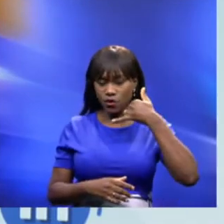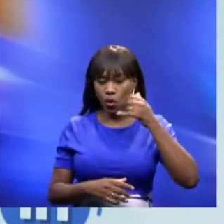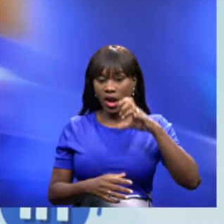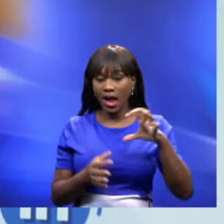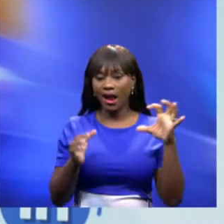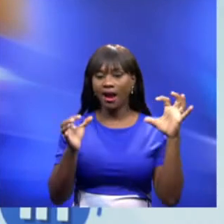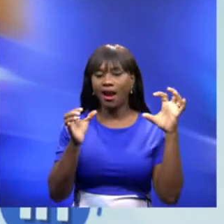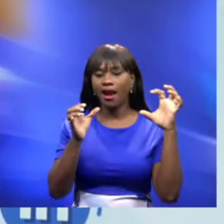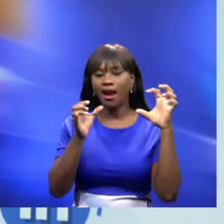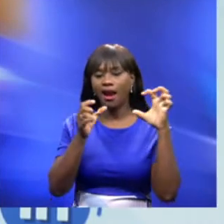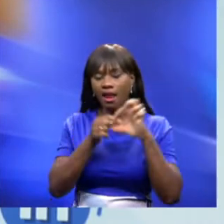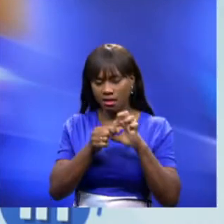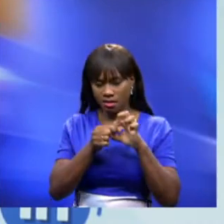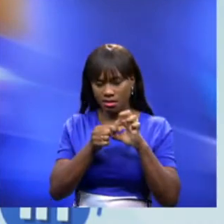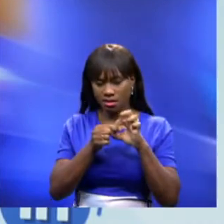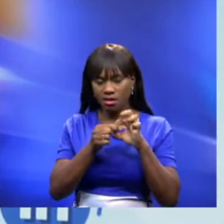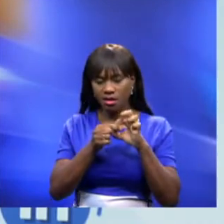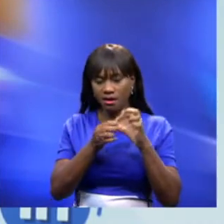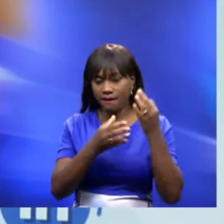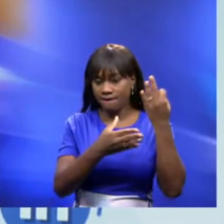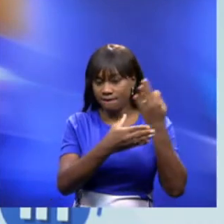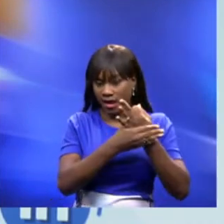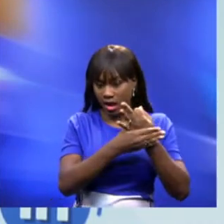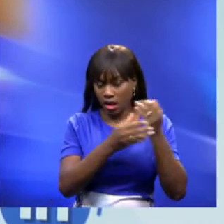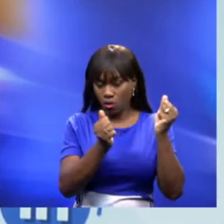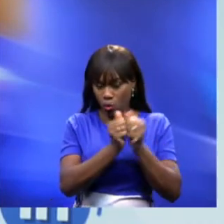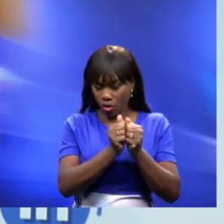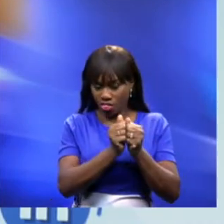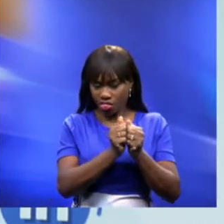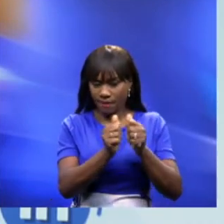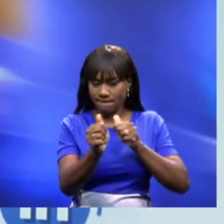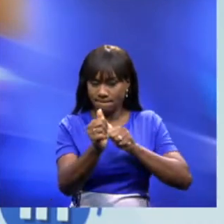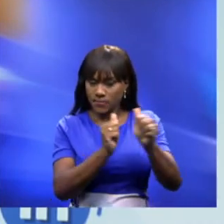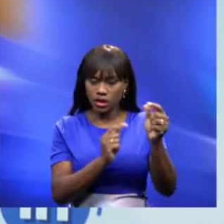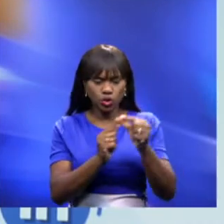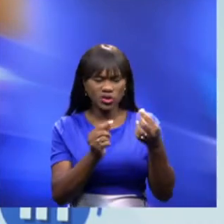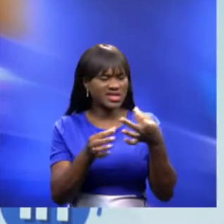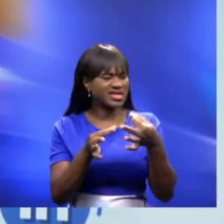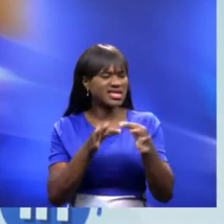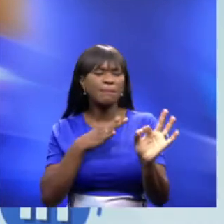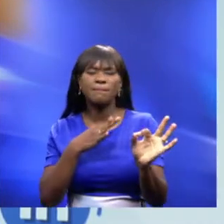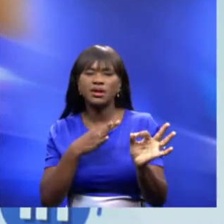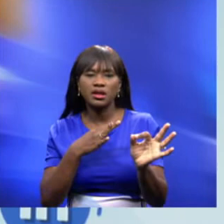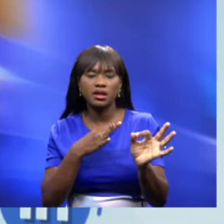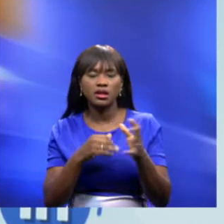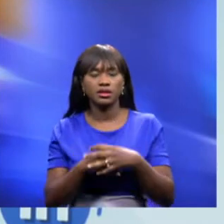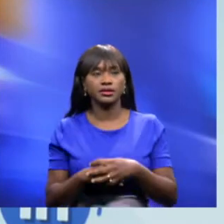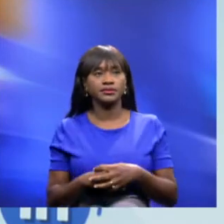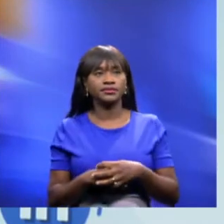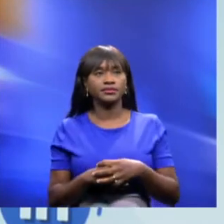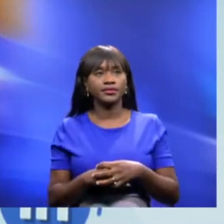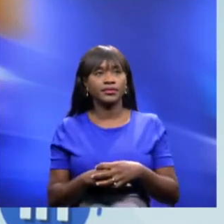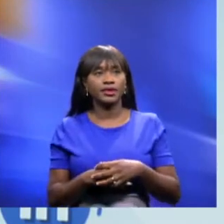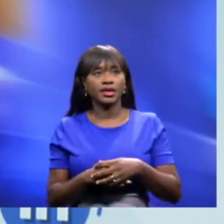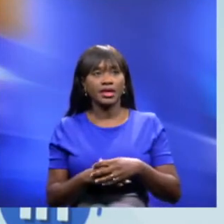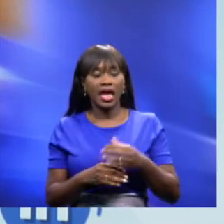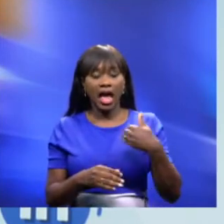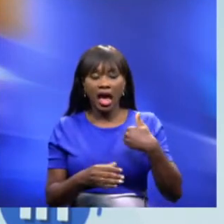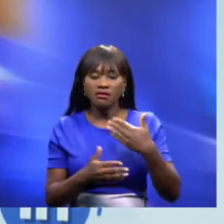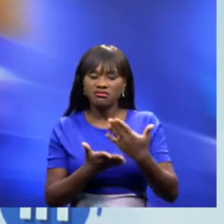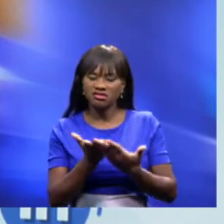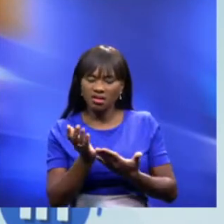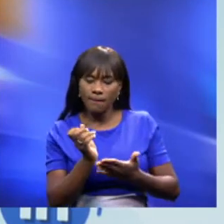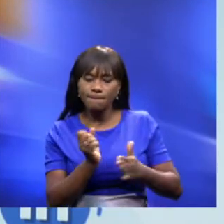lock your files with your passwords. Simple as that. And you have some form of